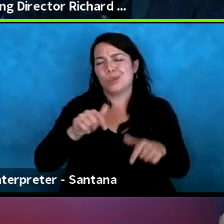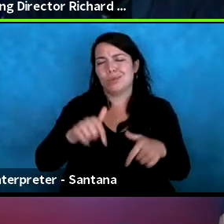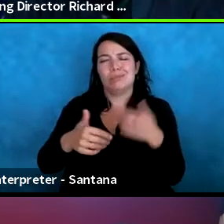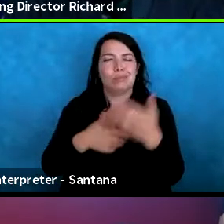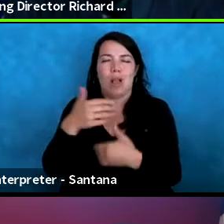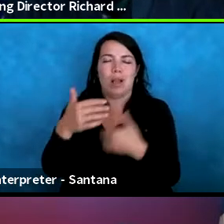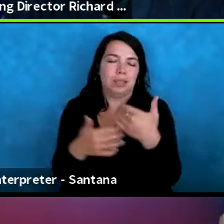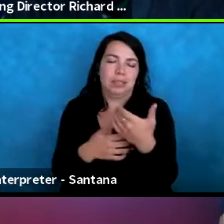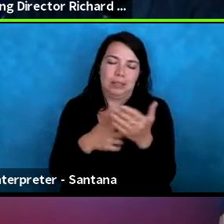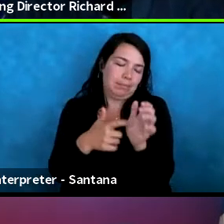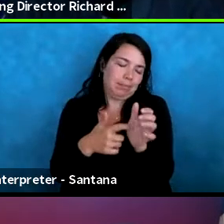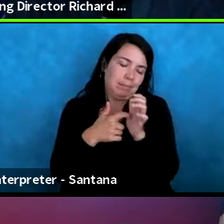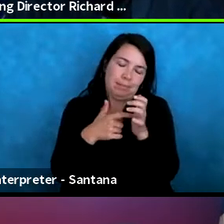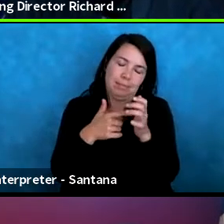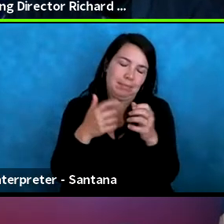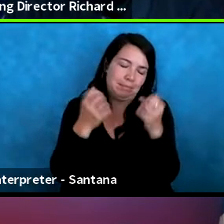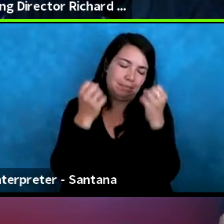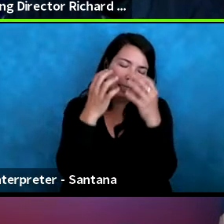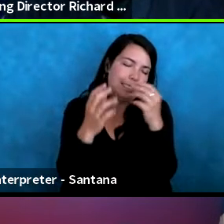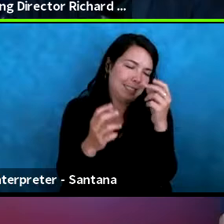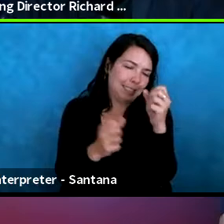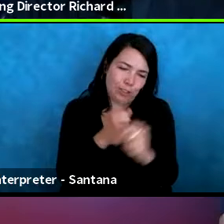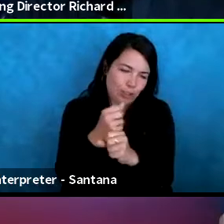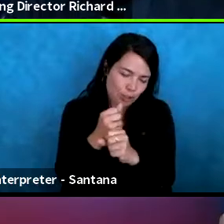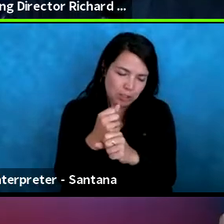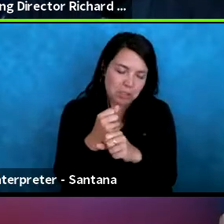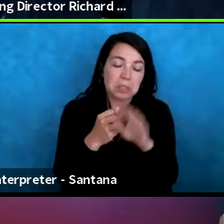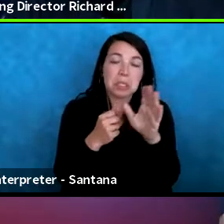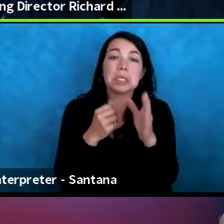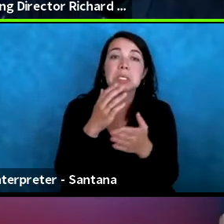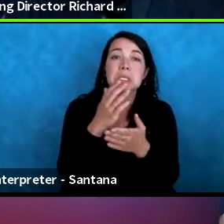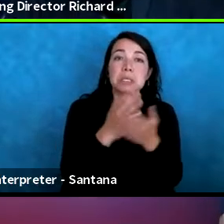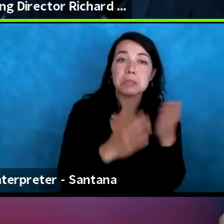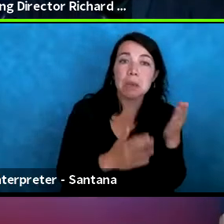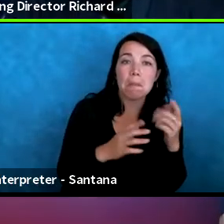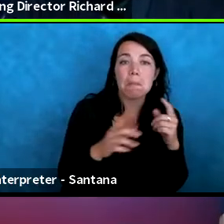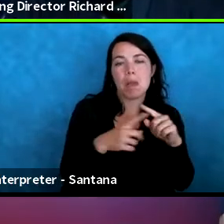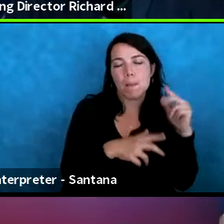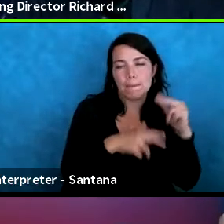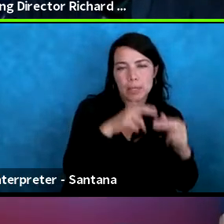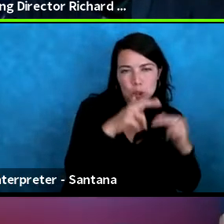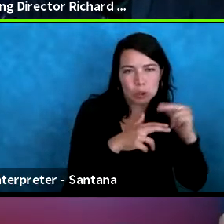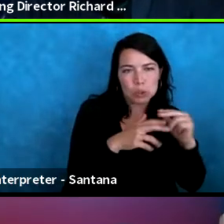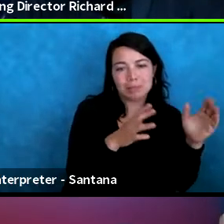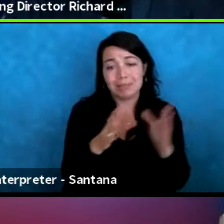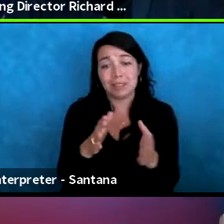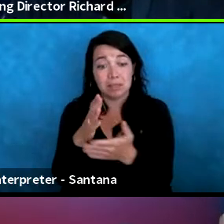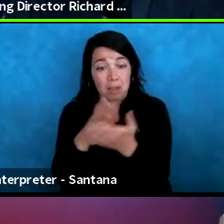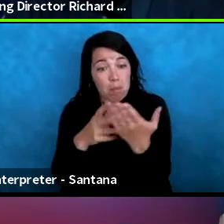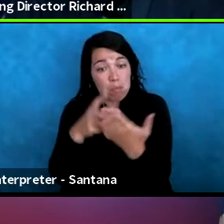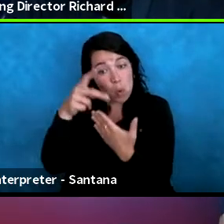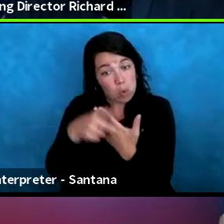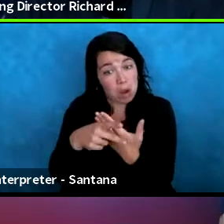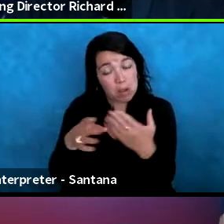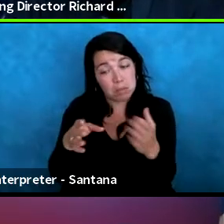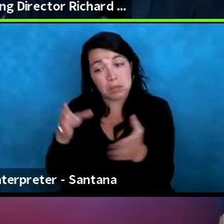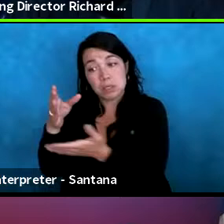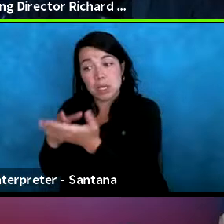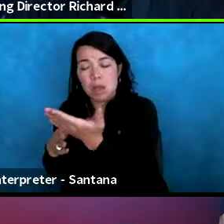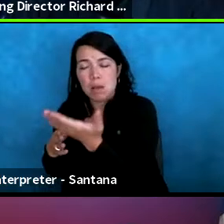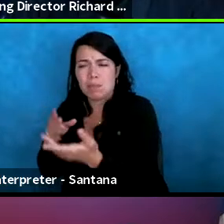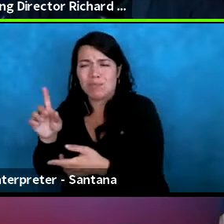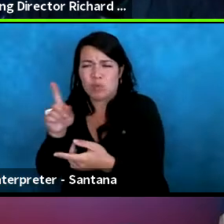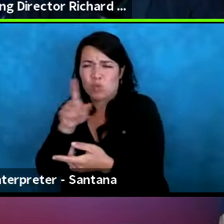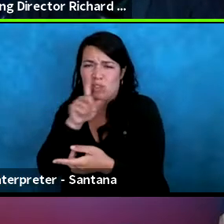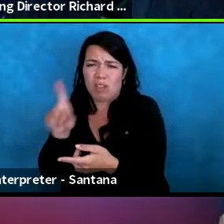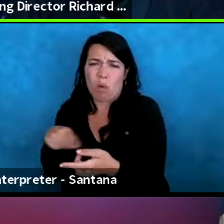these things are facilities-based. Some of them are rights-of-way issues. Some of them are programmatic-based. And there may be funding